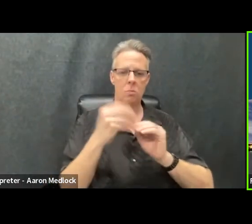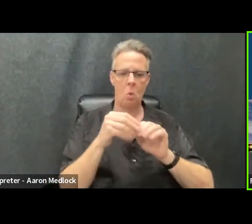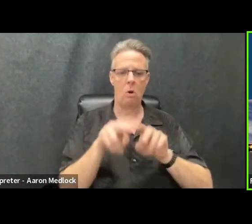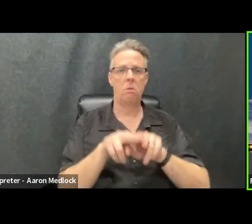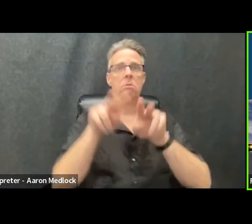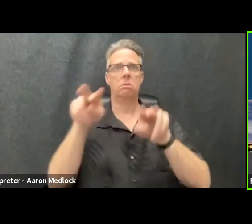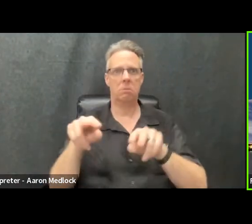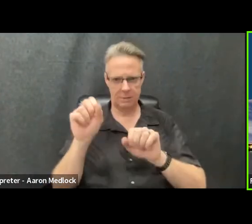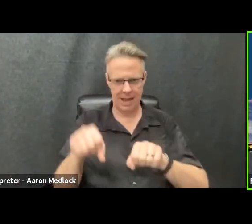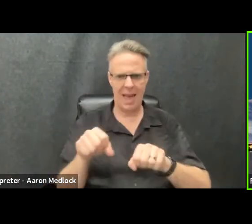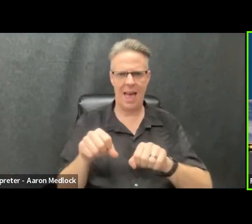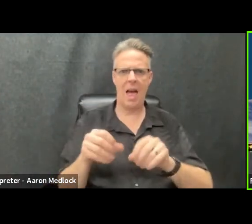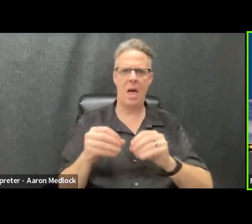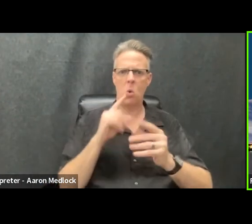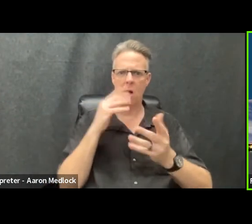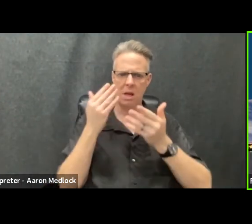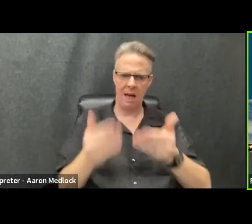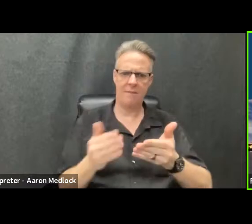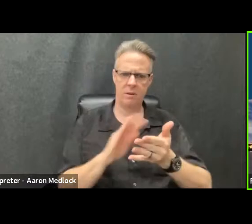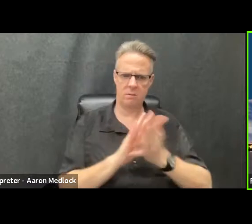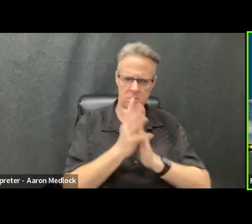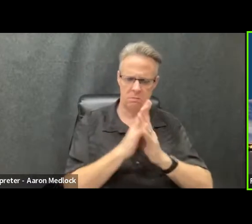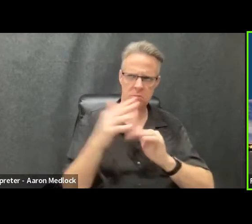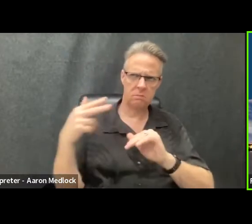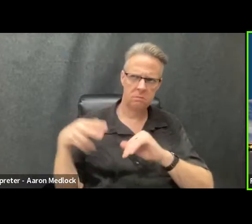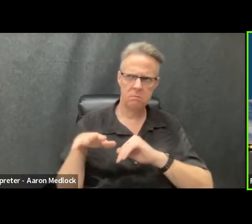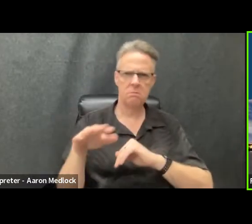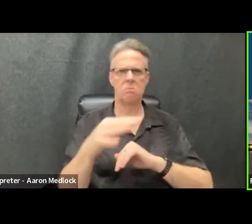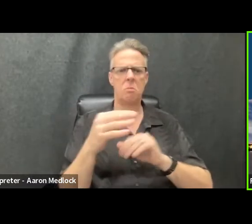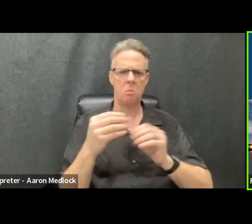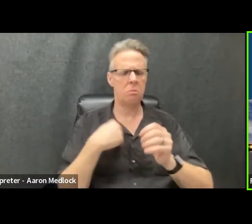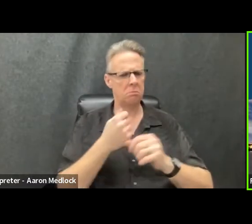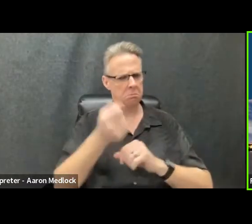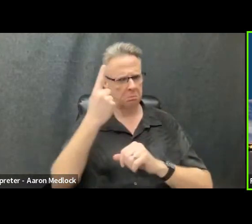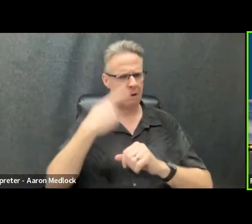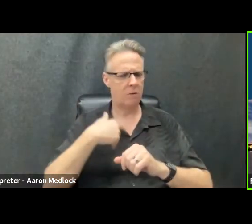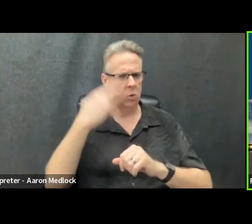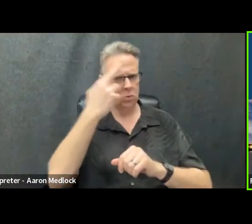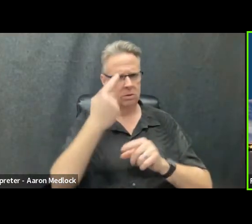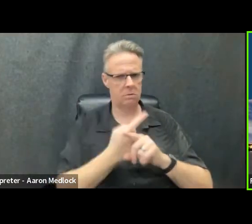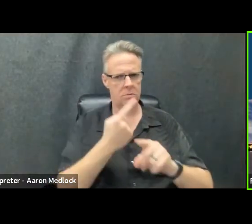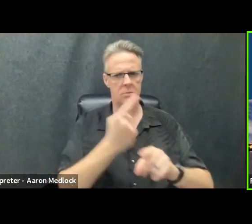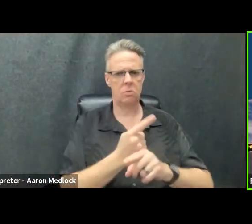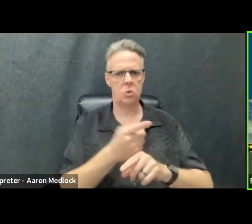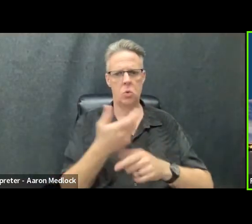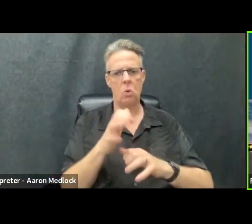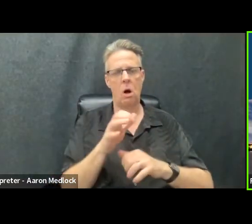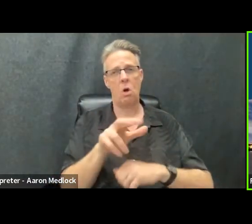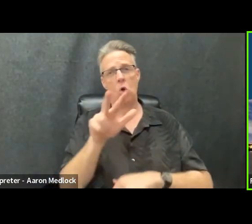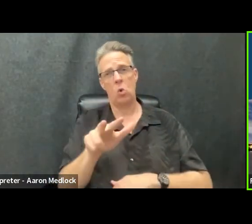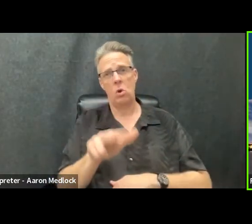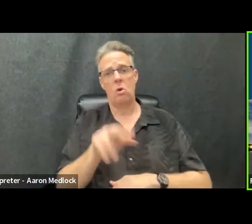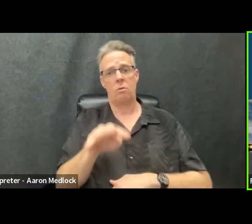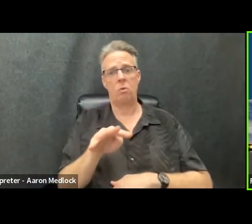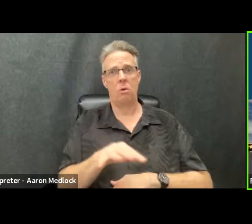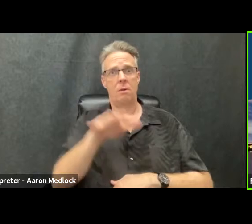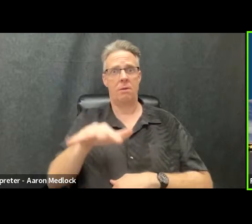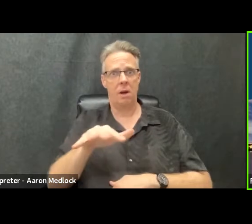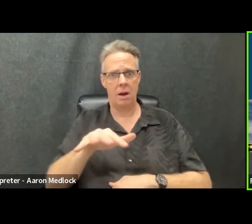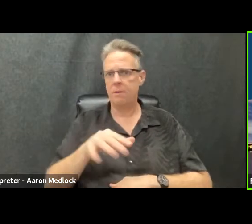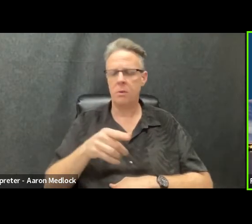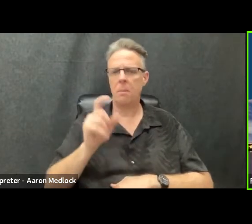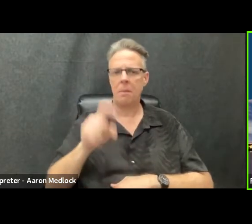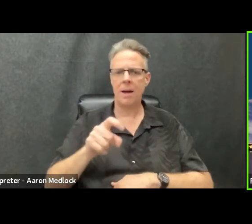It's, access controlled. There's reasons for it. You don't want to just go to 3 or 4 or 5 aux lanes. You got to bring